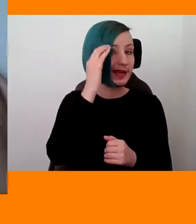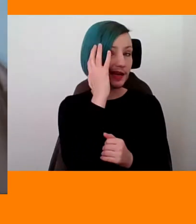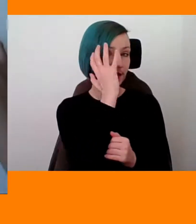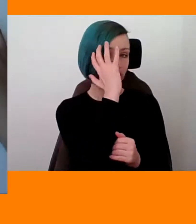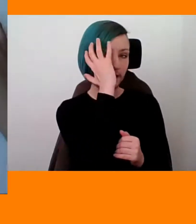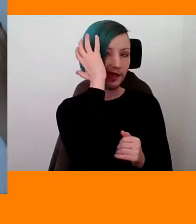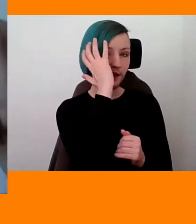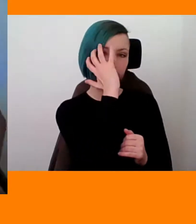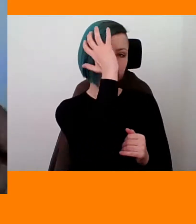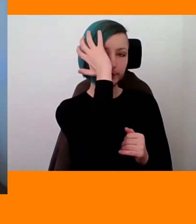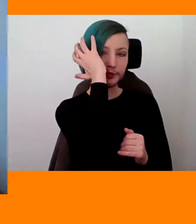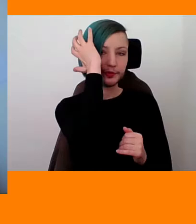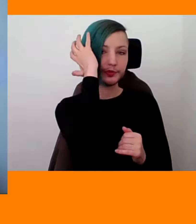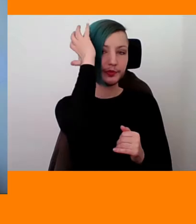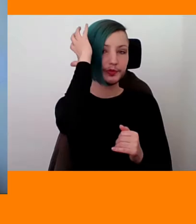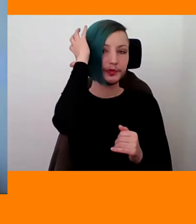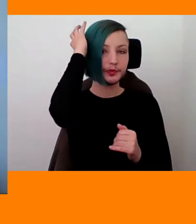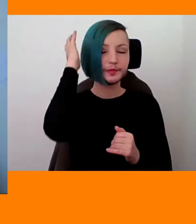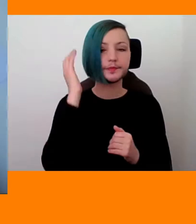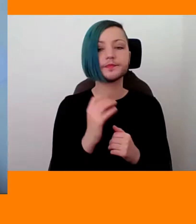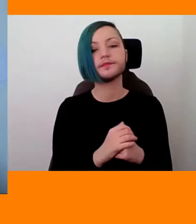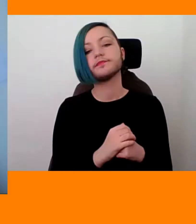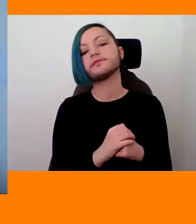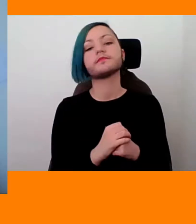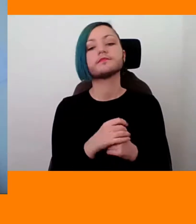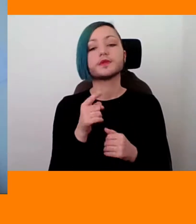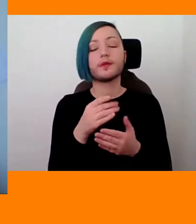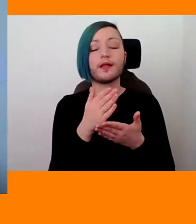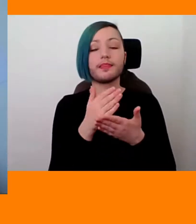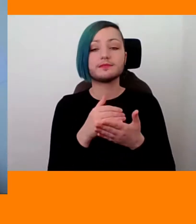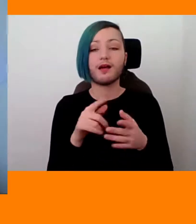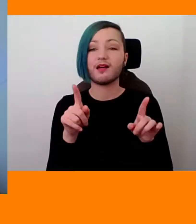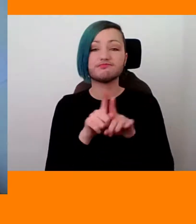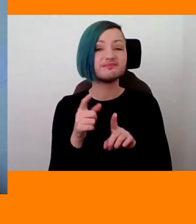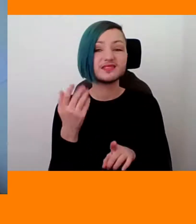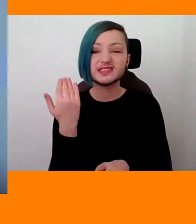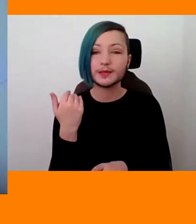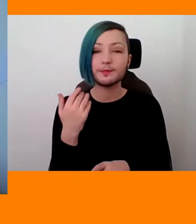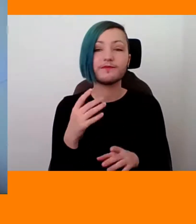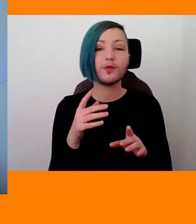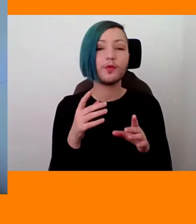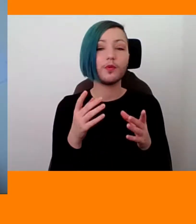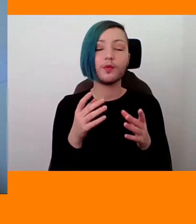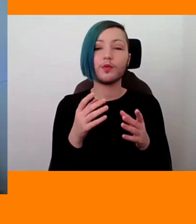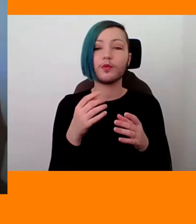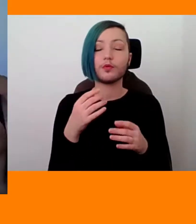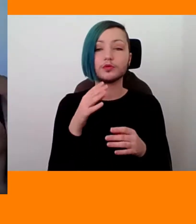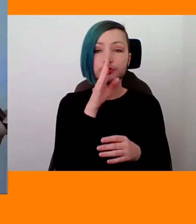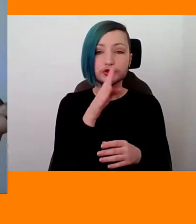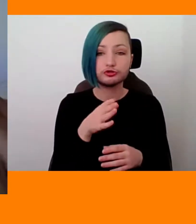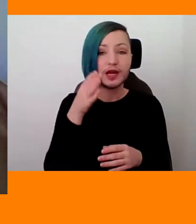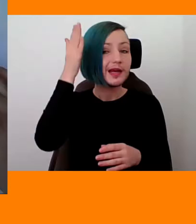head. And for this section, you want to do the same as what we did with the straight and the wavy hair.